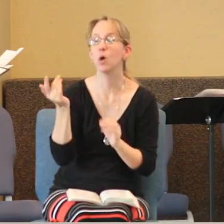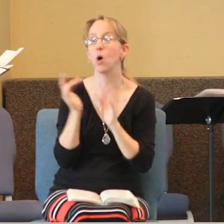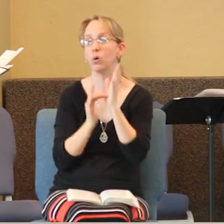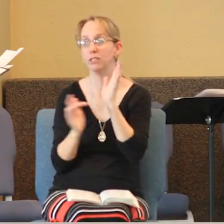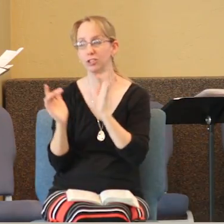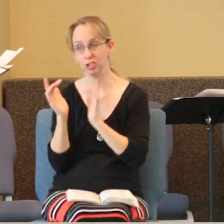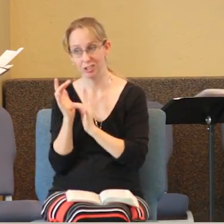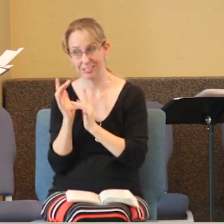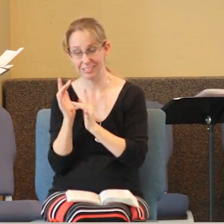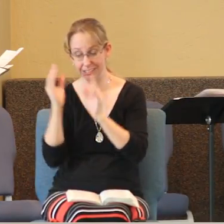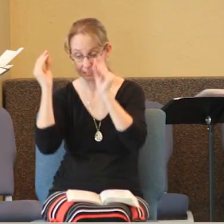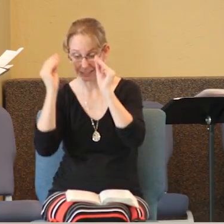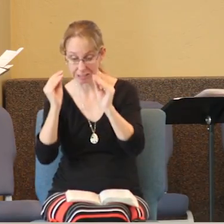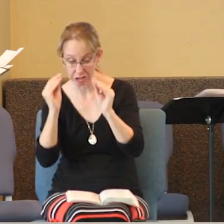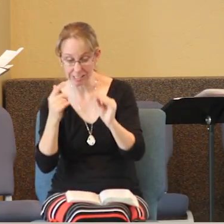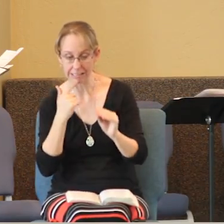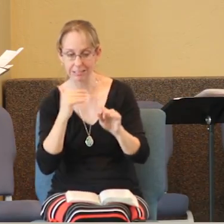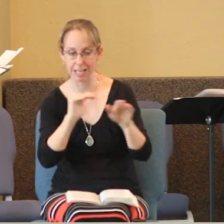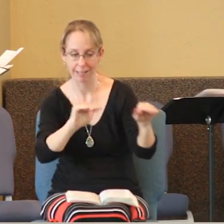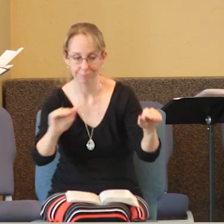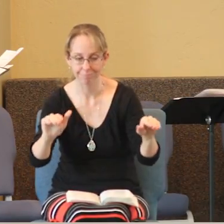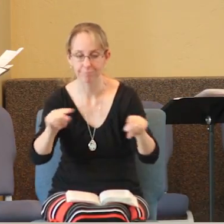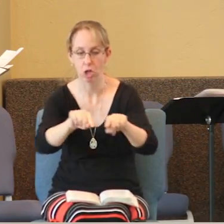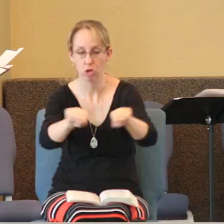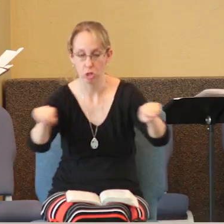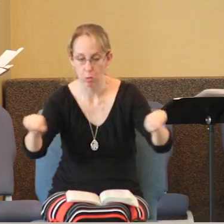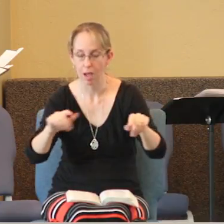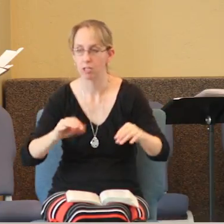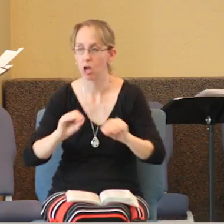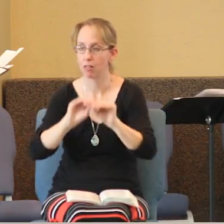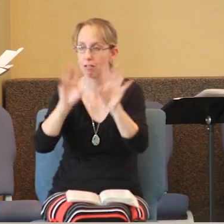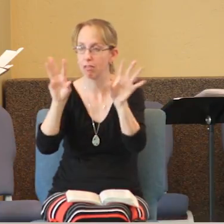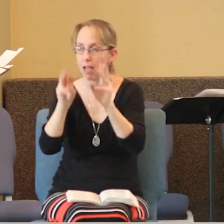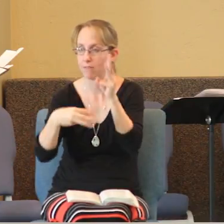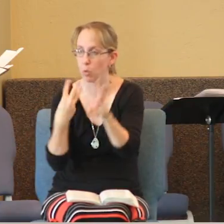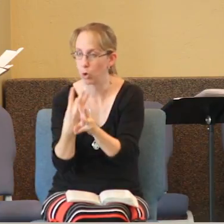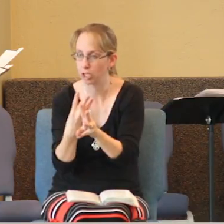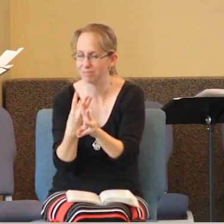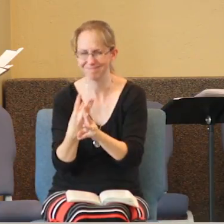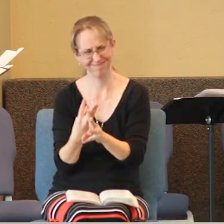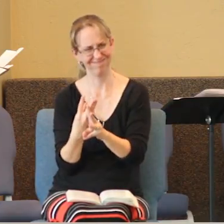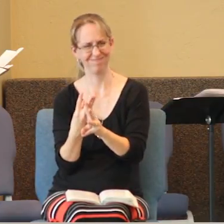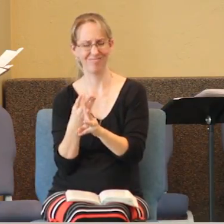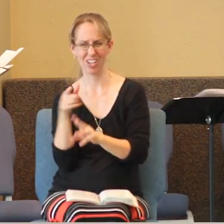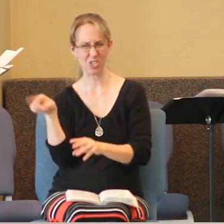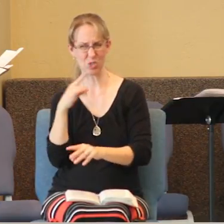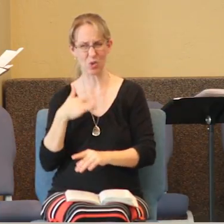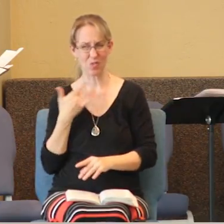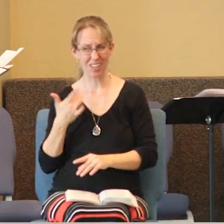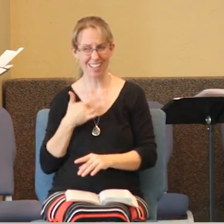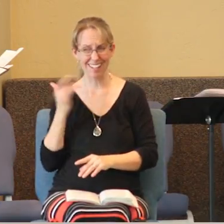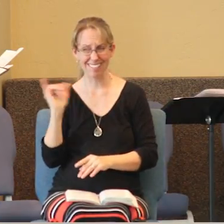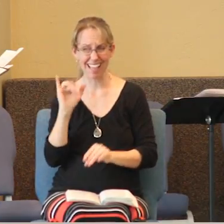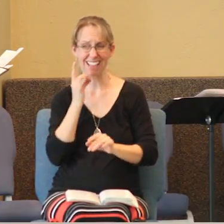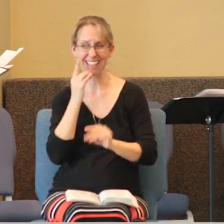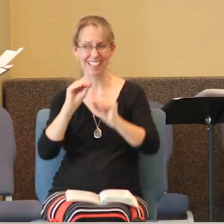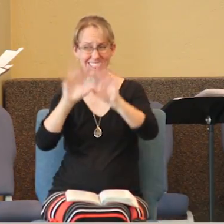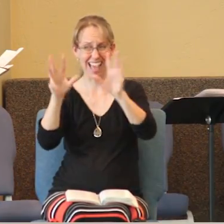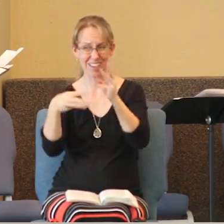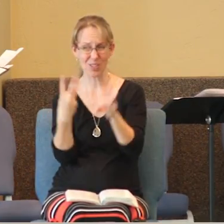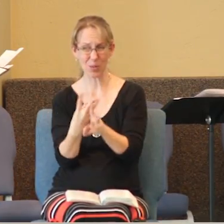And so when Jesus is teaching, He says this, you are the light of the world. Do you feel like the light of the